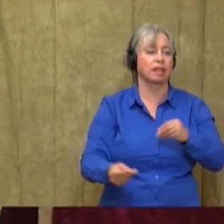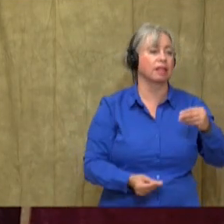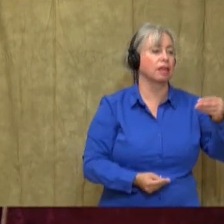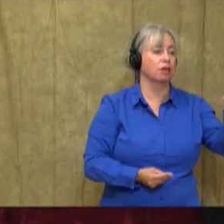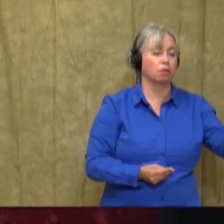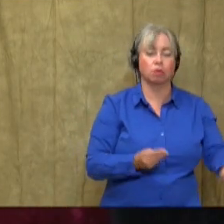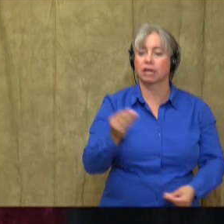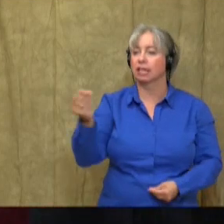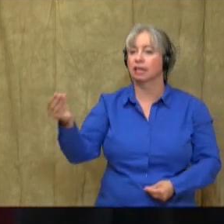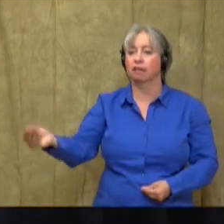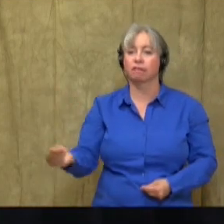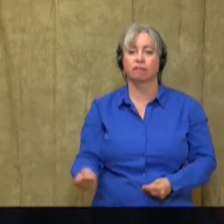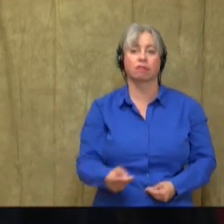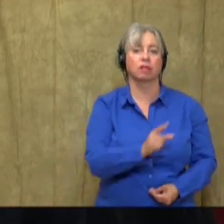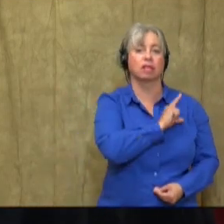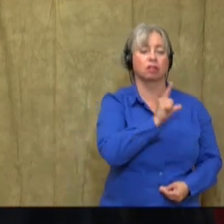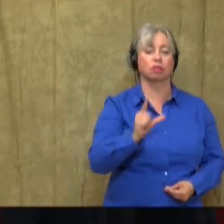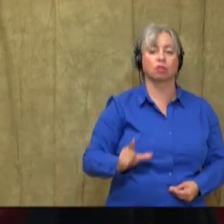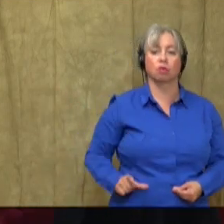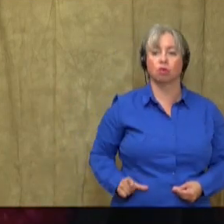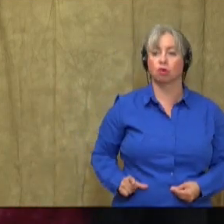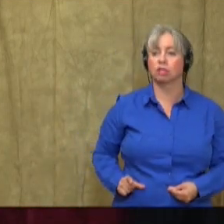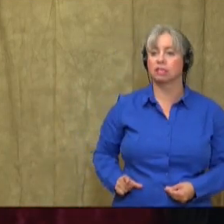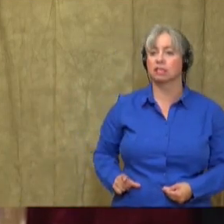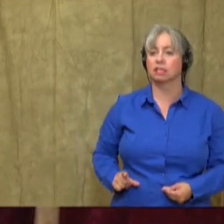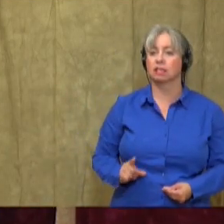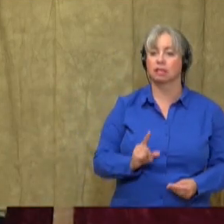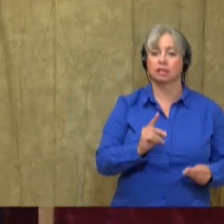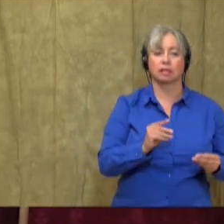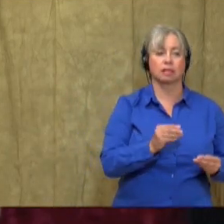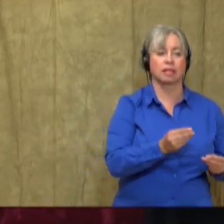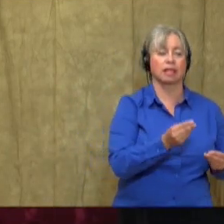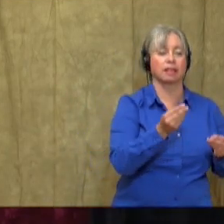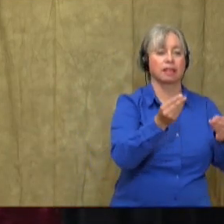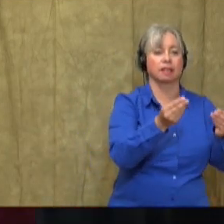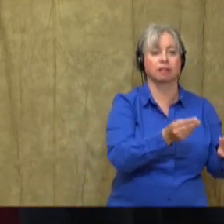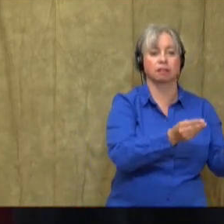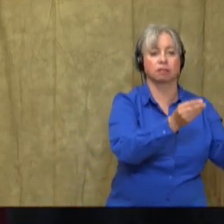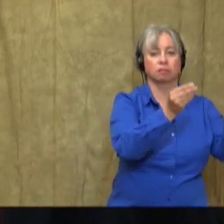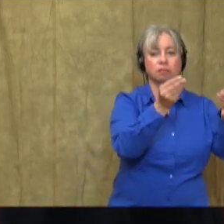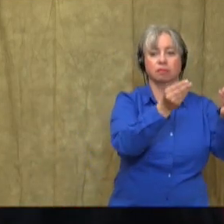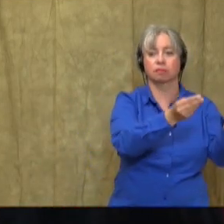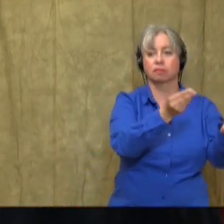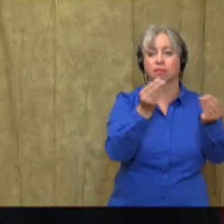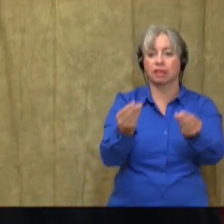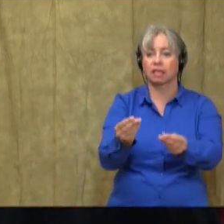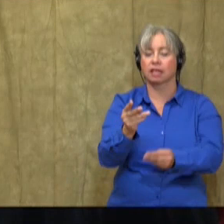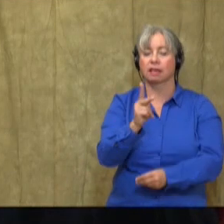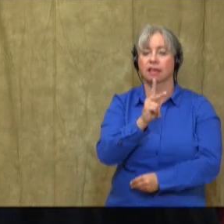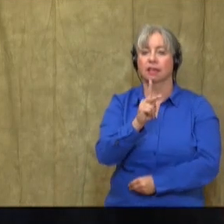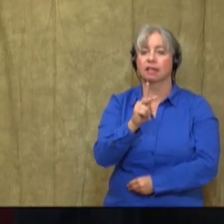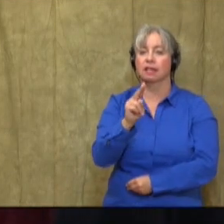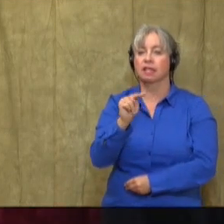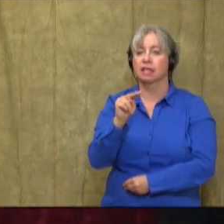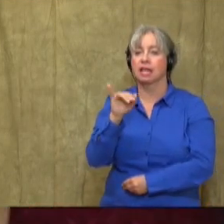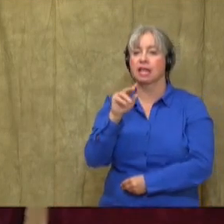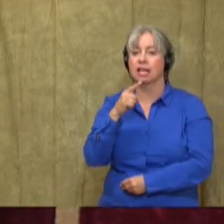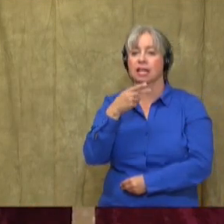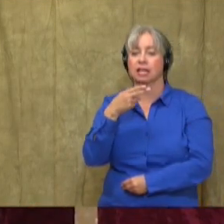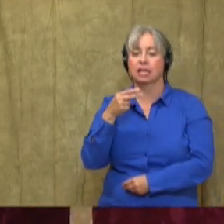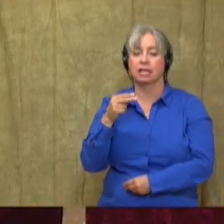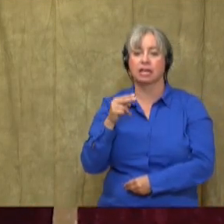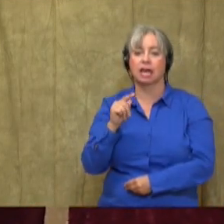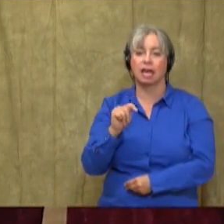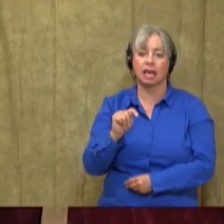in the nobility. Those lords and vassals would in turn give it to the knights. And the knights would in turn let the farmers and the peasants